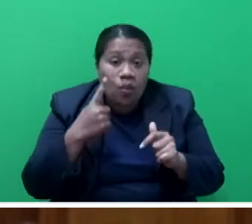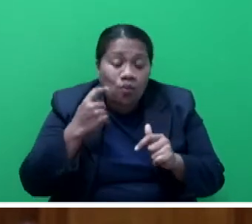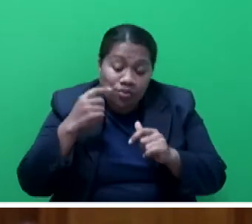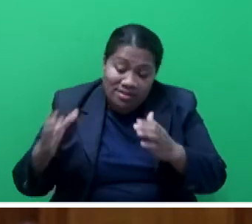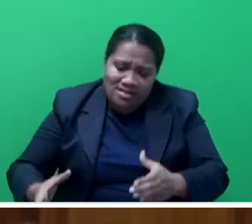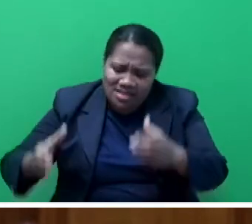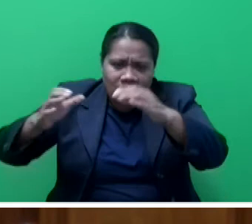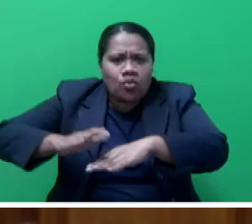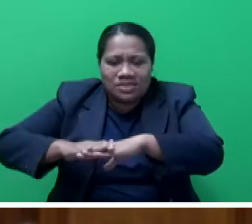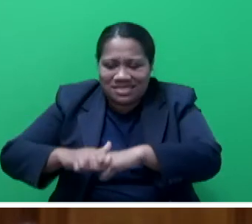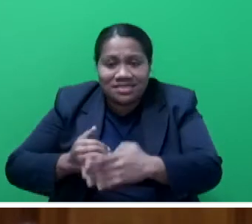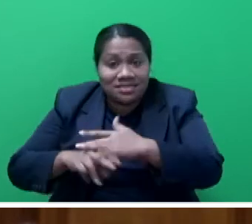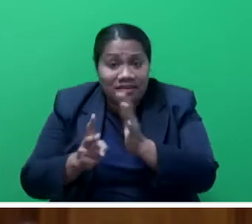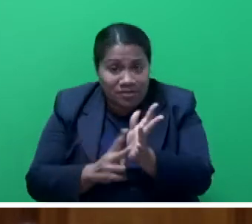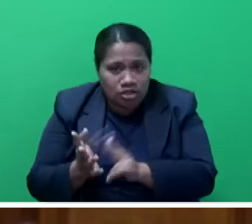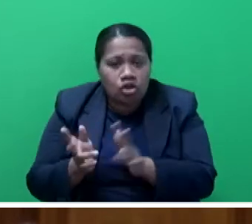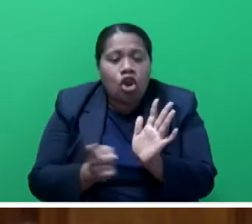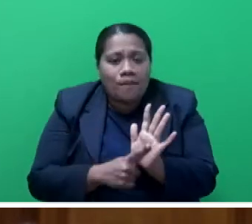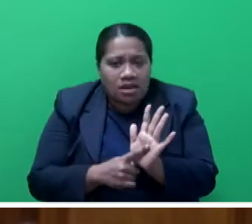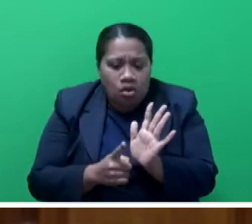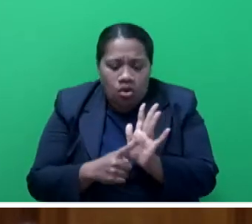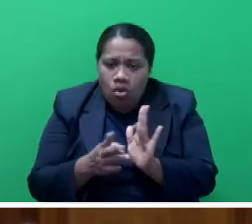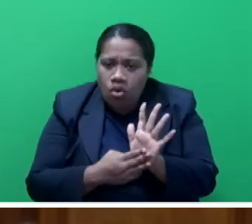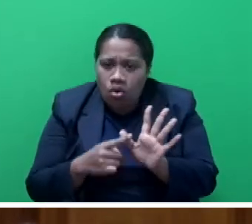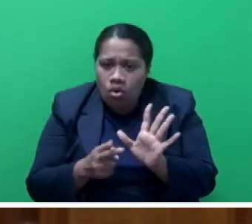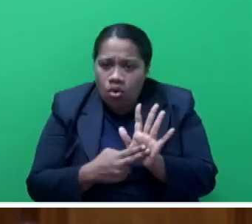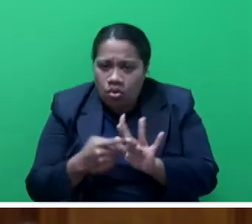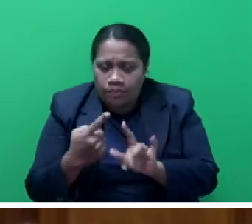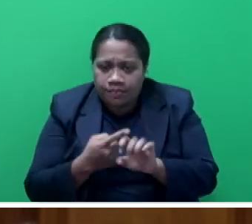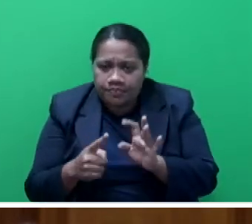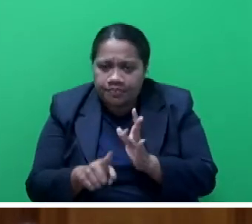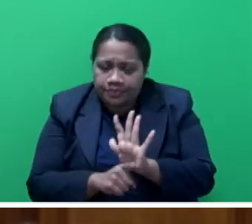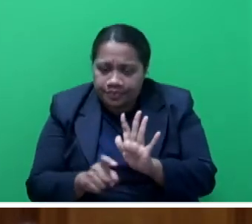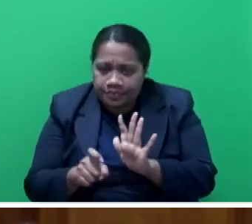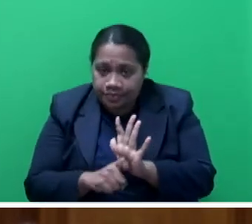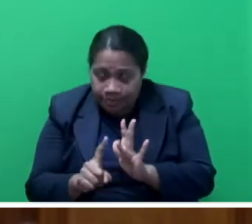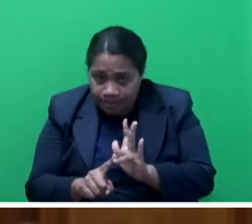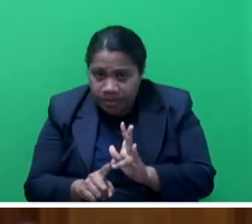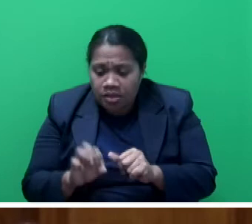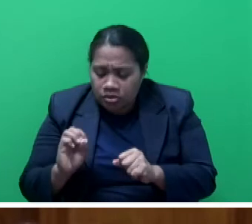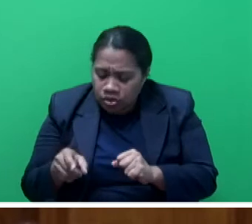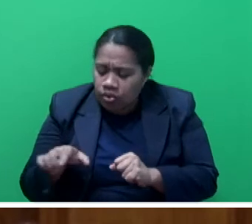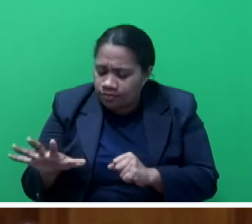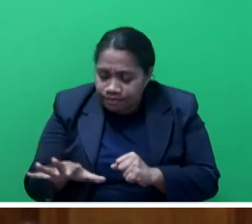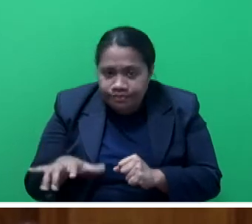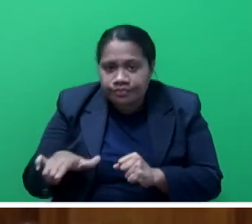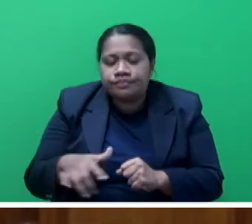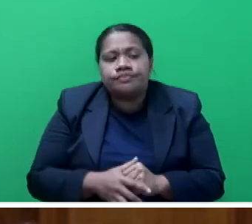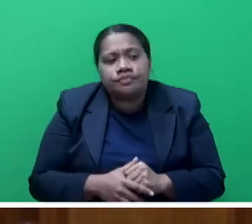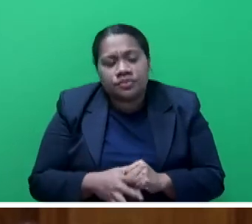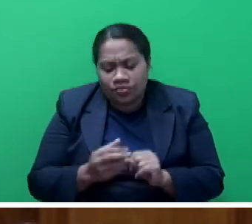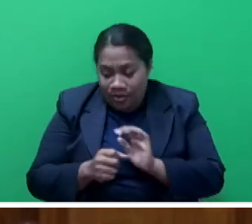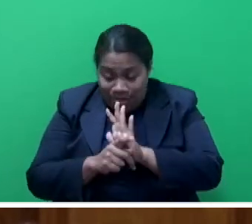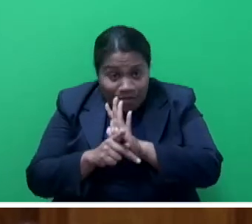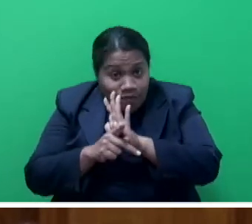had to, this tank will allow them to provide additional storage for areas within the delta. The pressure is,